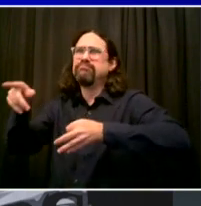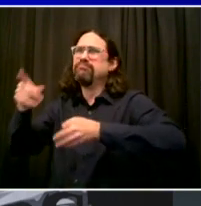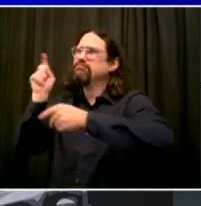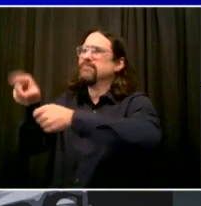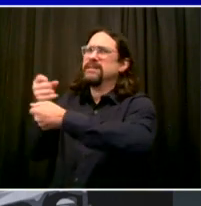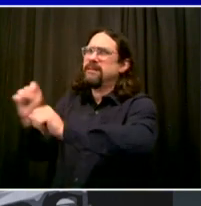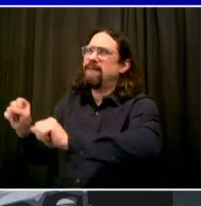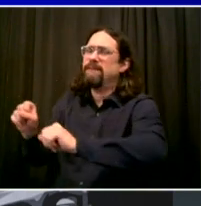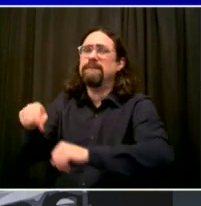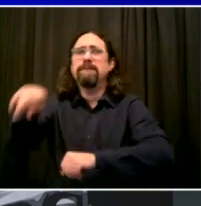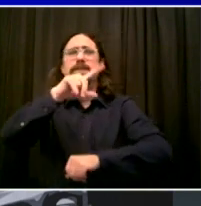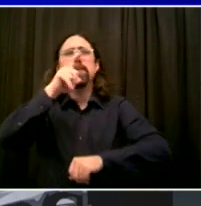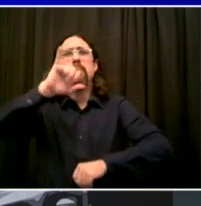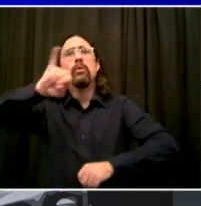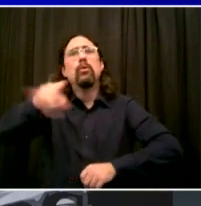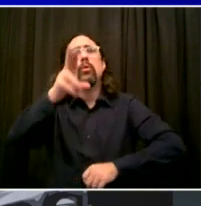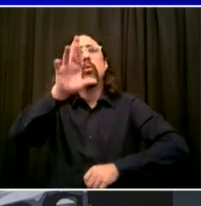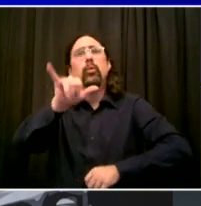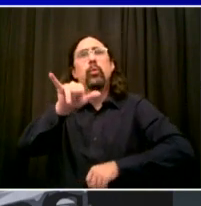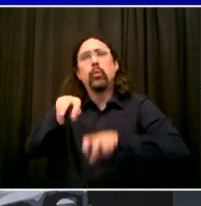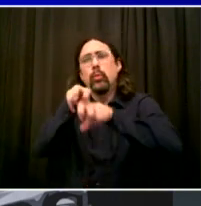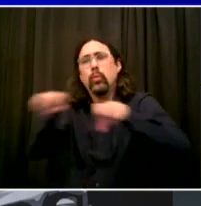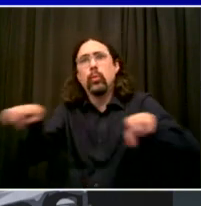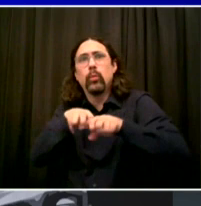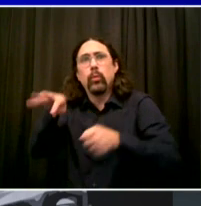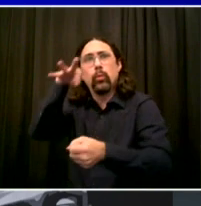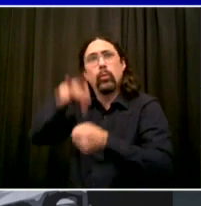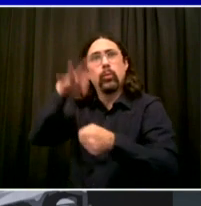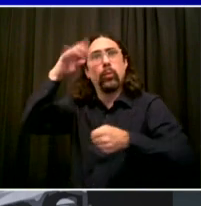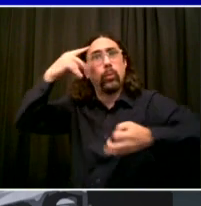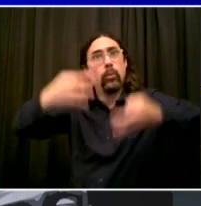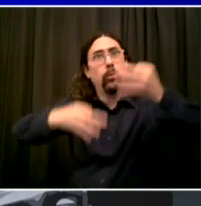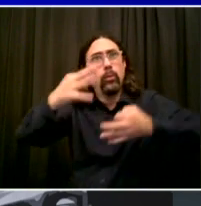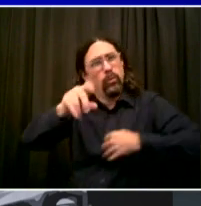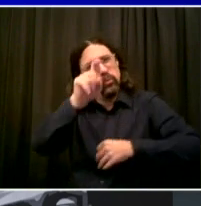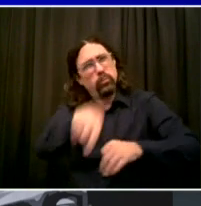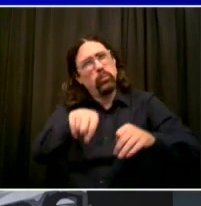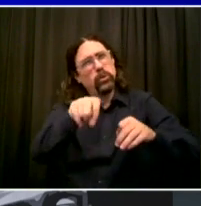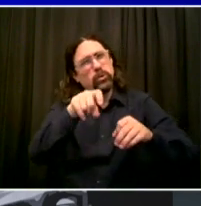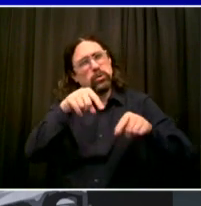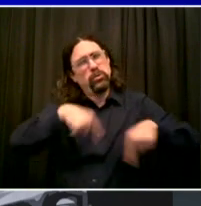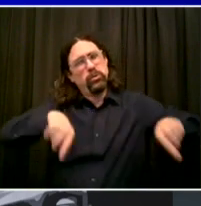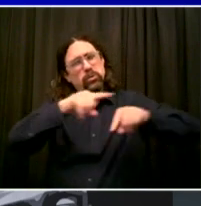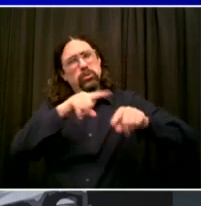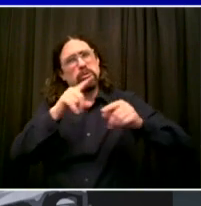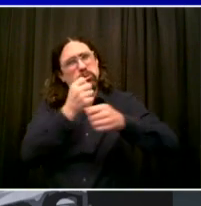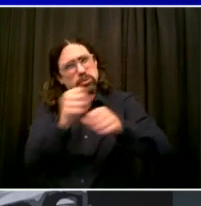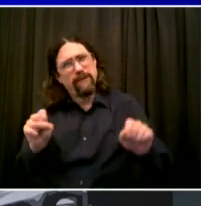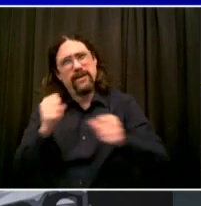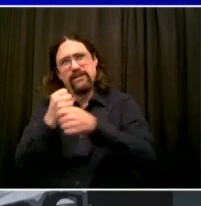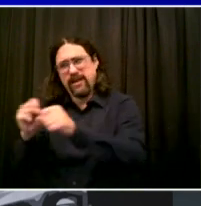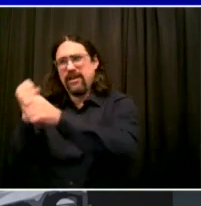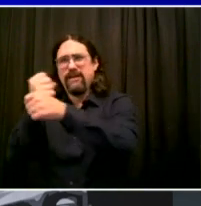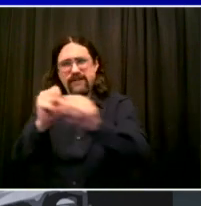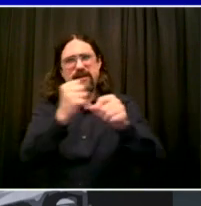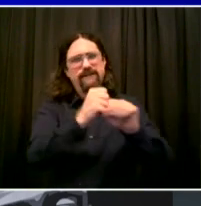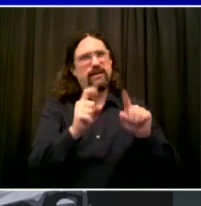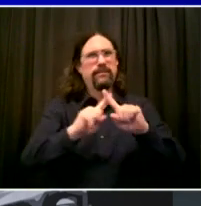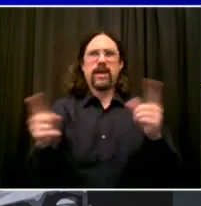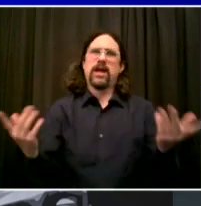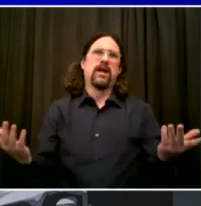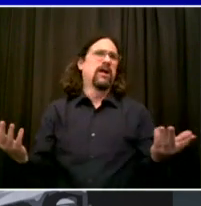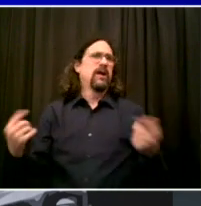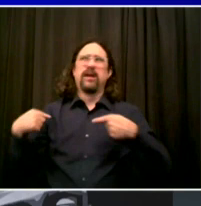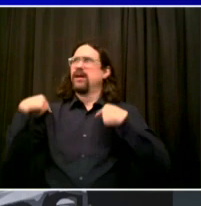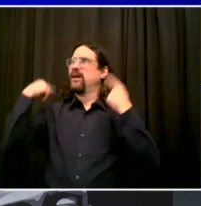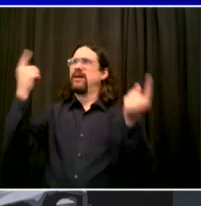healthy. But we owe it to our communities, and we owe it to our police officers to restart the court system as vigorously